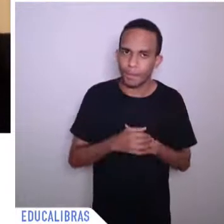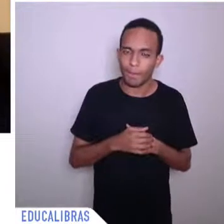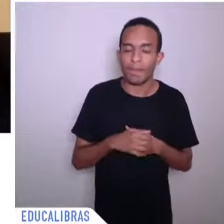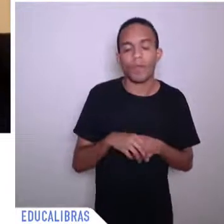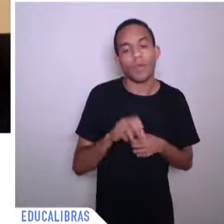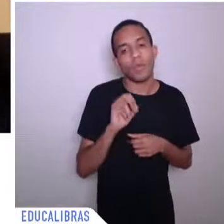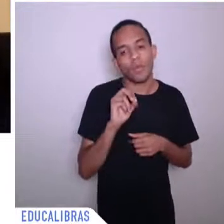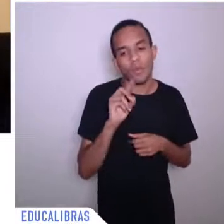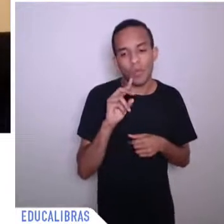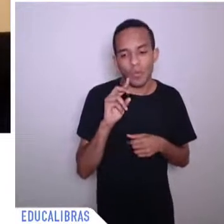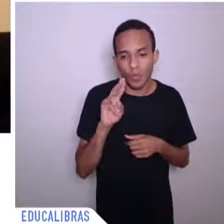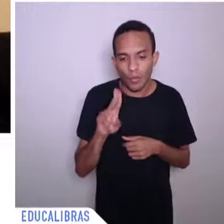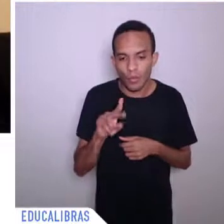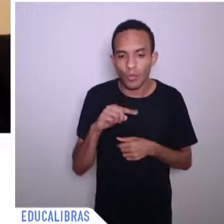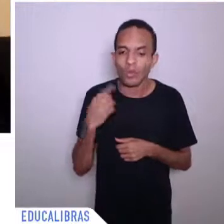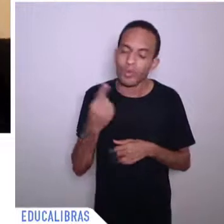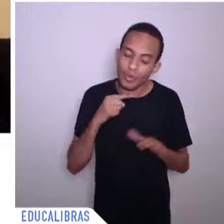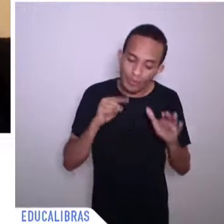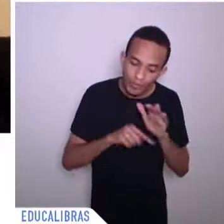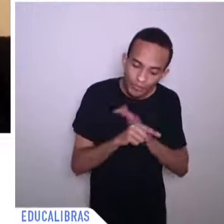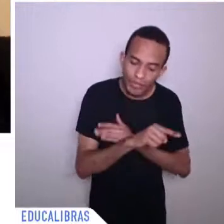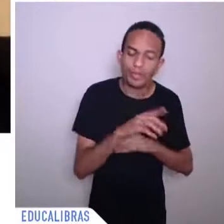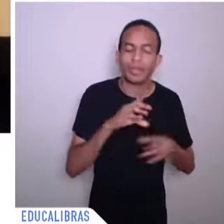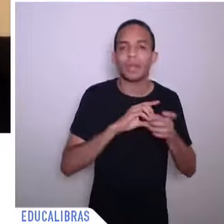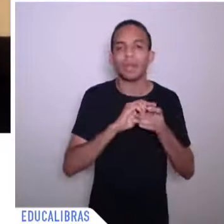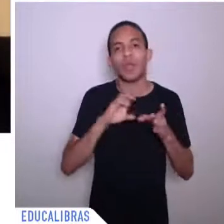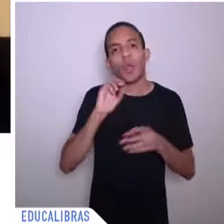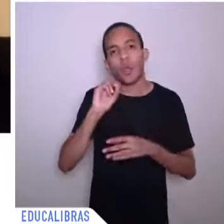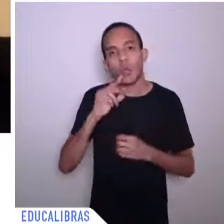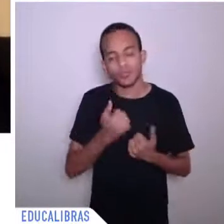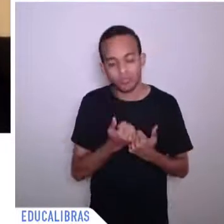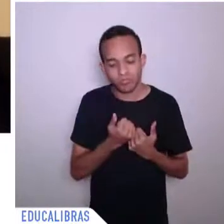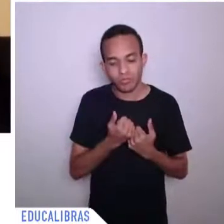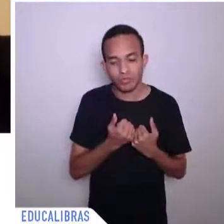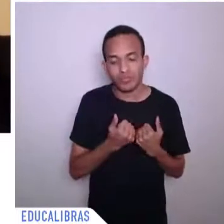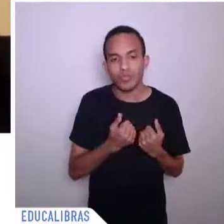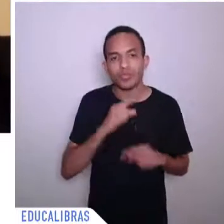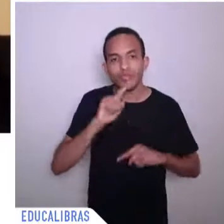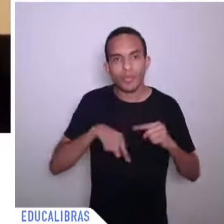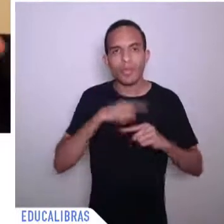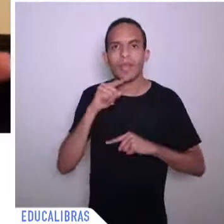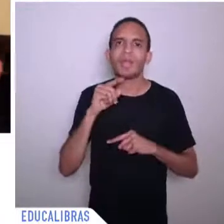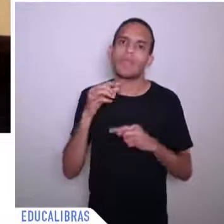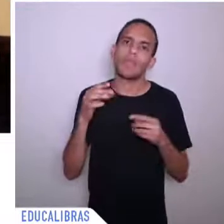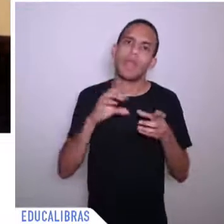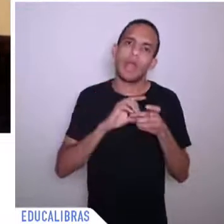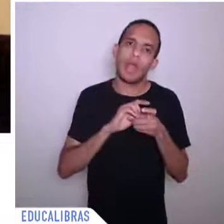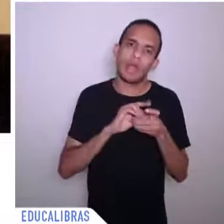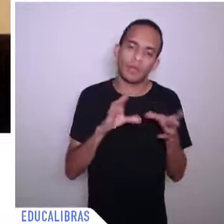return to the barbarian way of doing things.